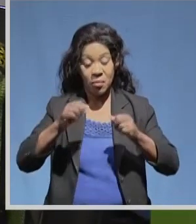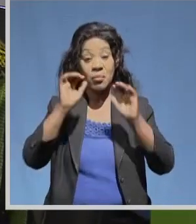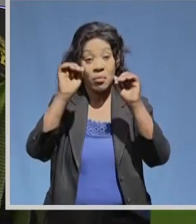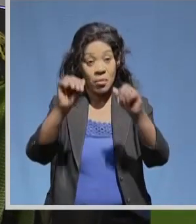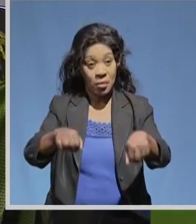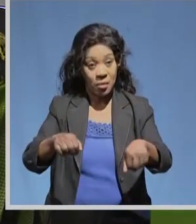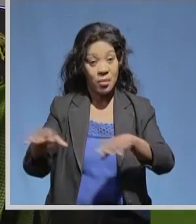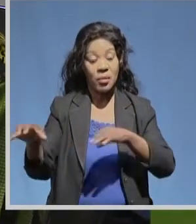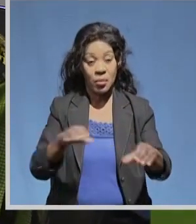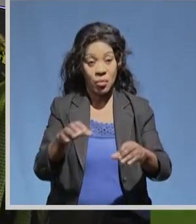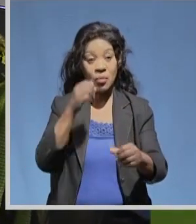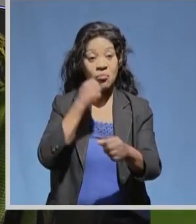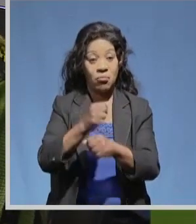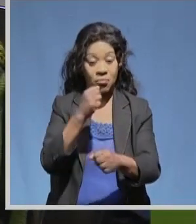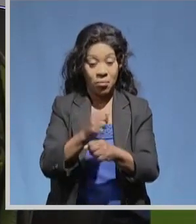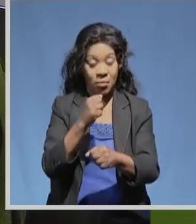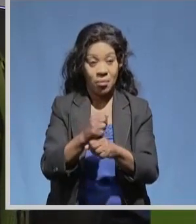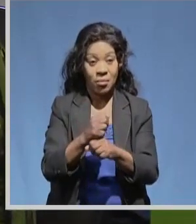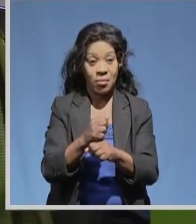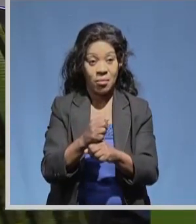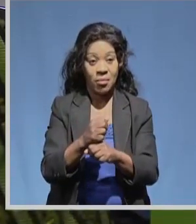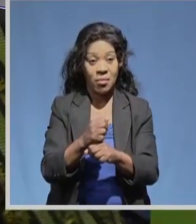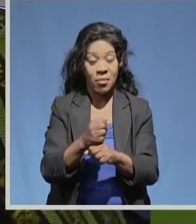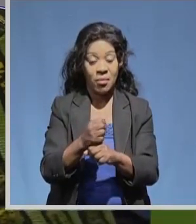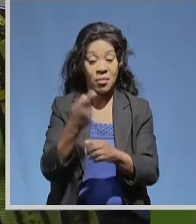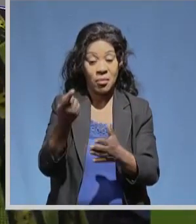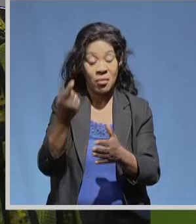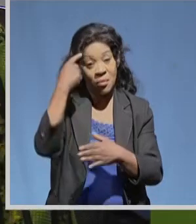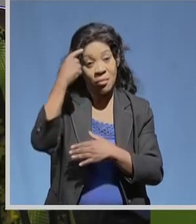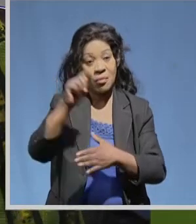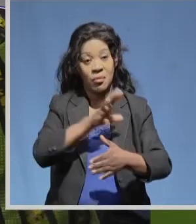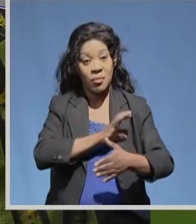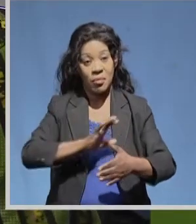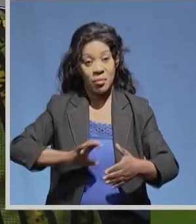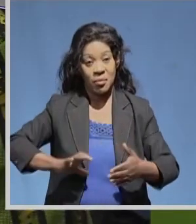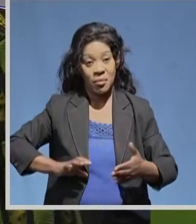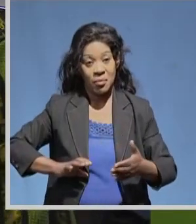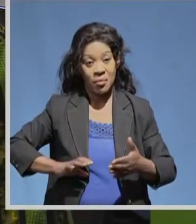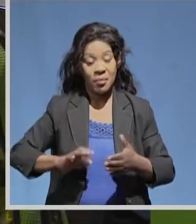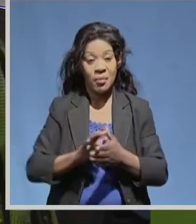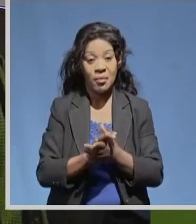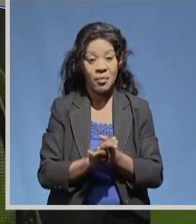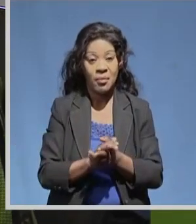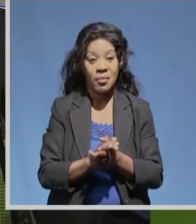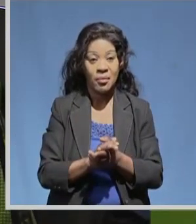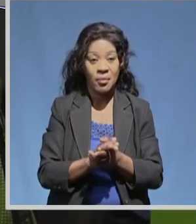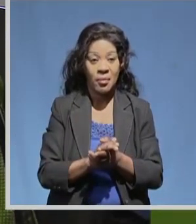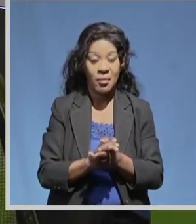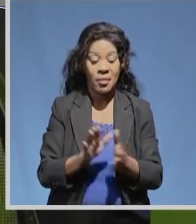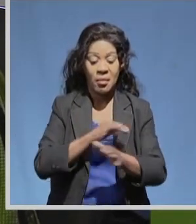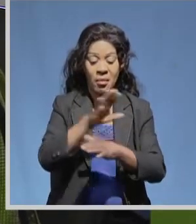able to save a lot more of our companies and ensure that when we're finished, when we are over with this whole